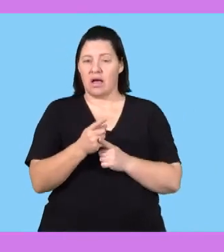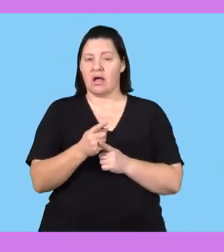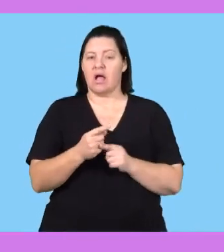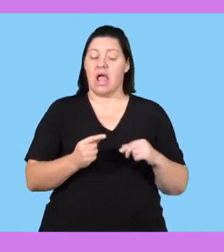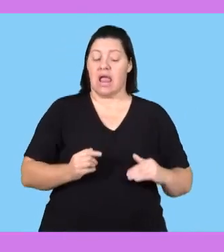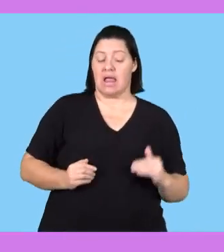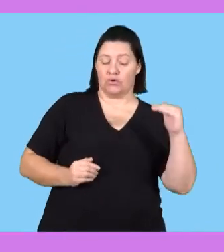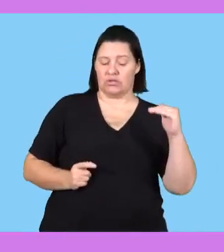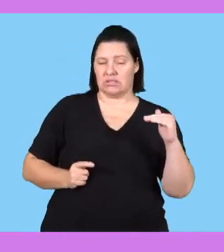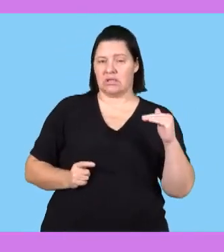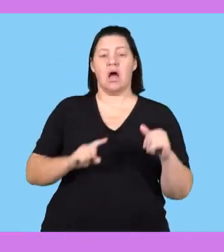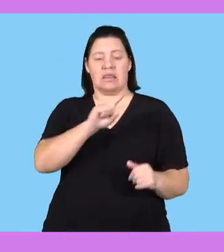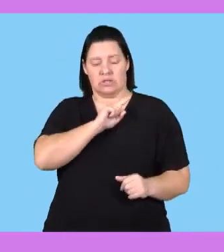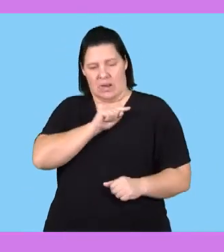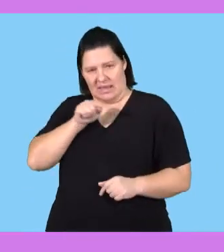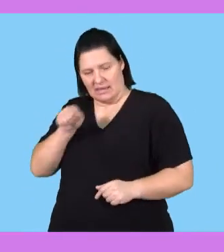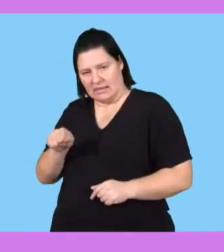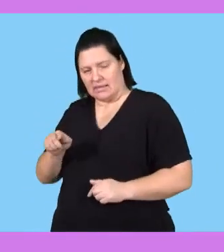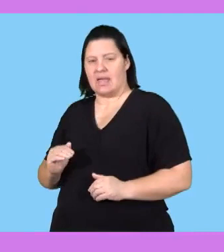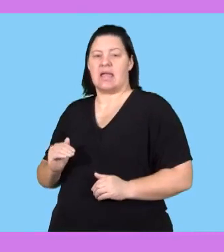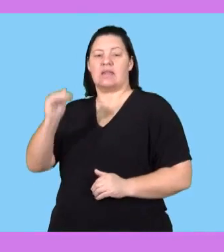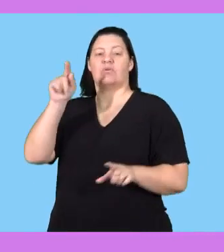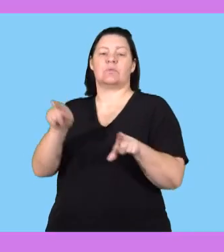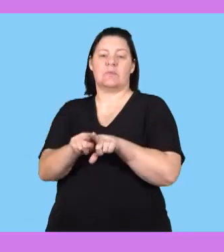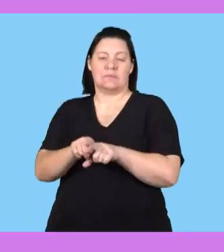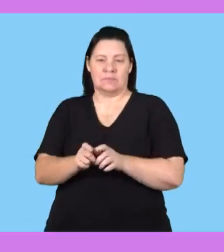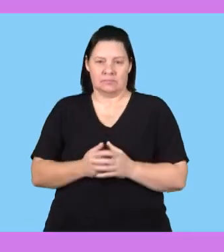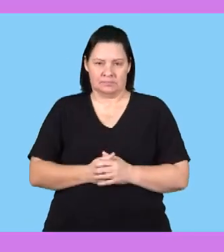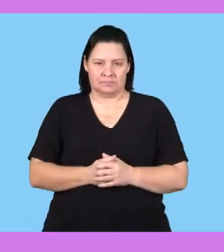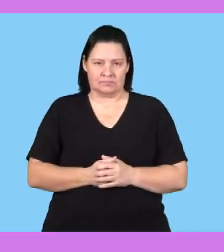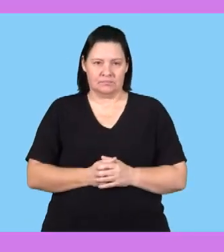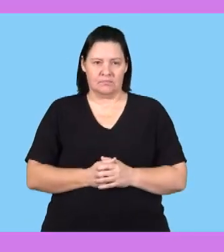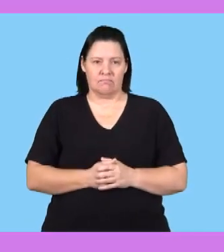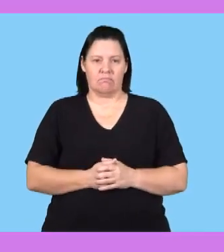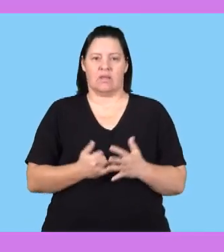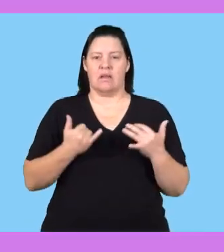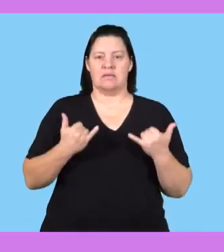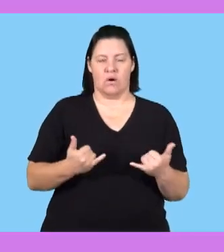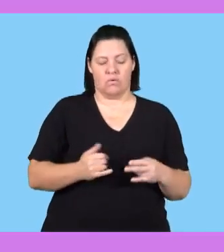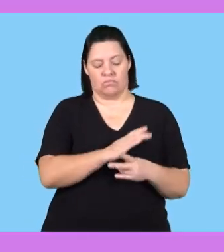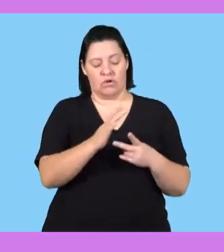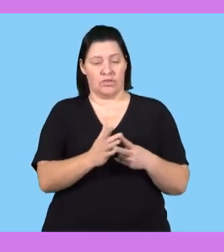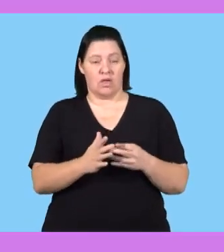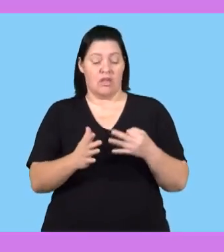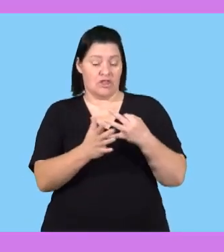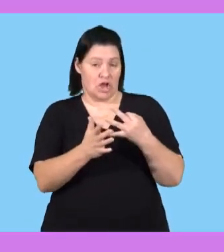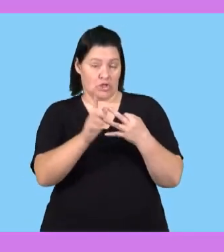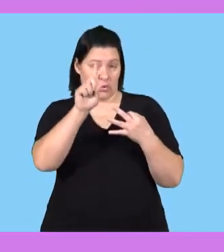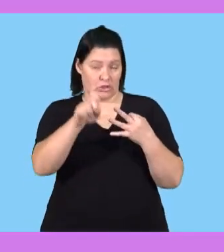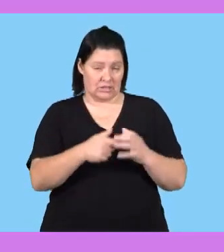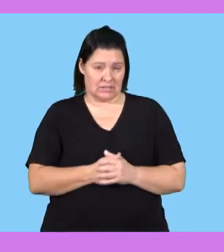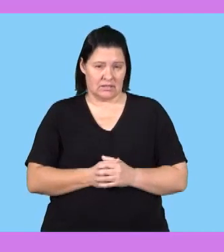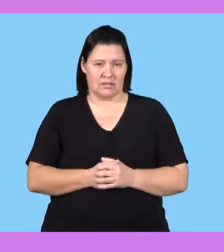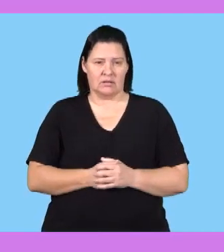the increase in one variable causes the other variable to increase as well. So let us move to the third